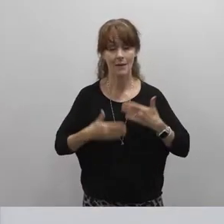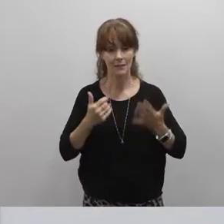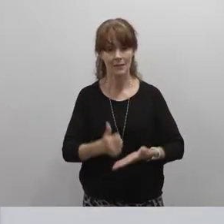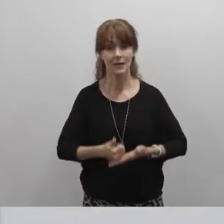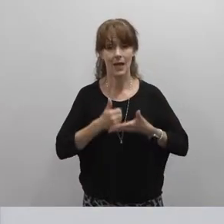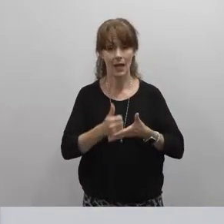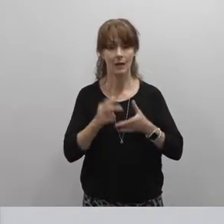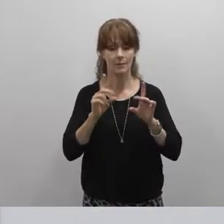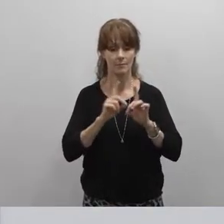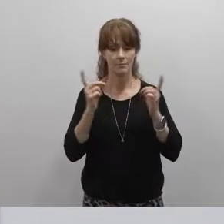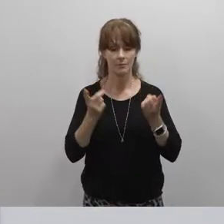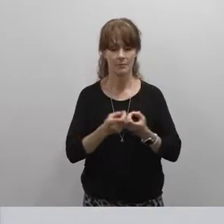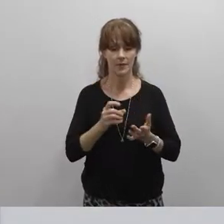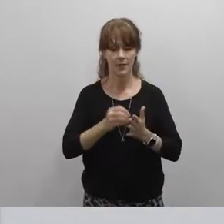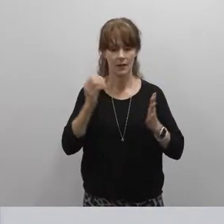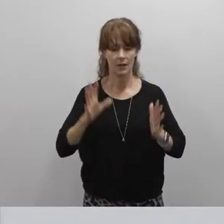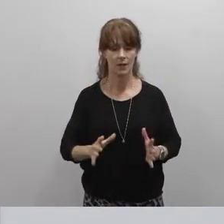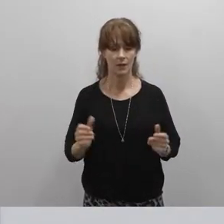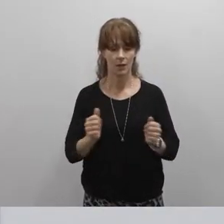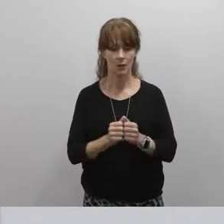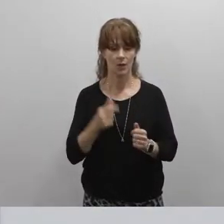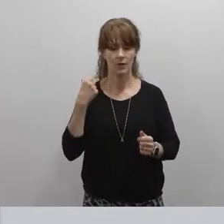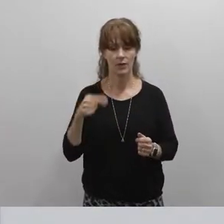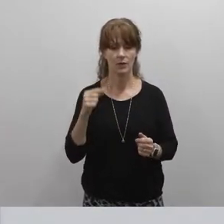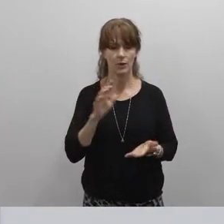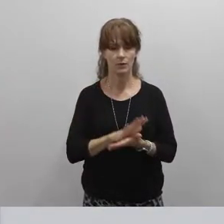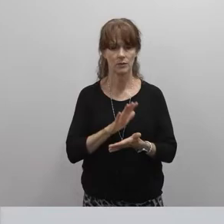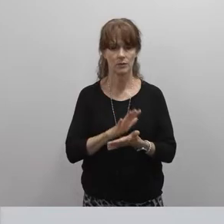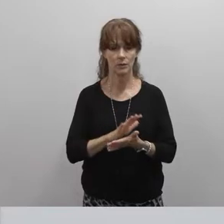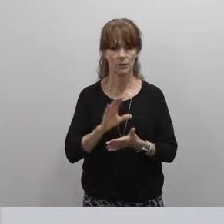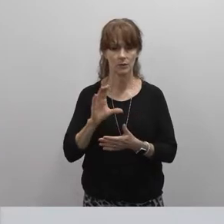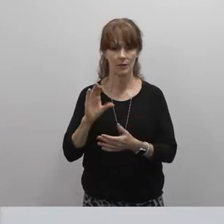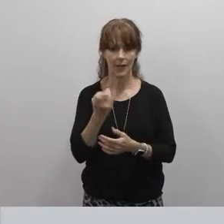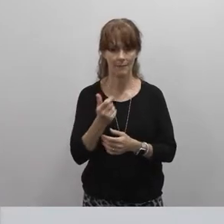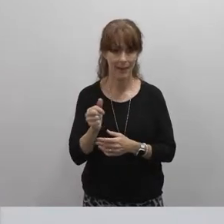the district and the students with the Green Schools campaign.